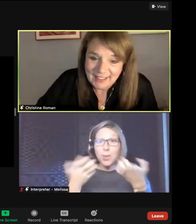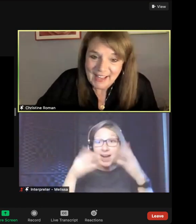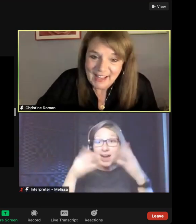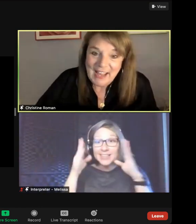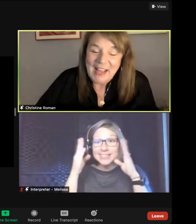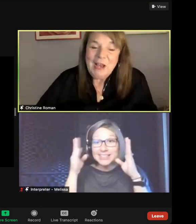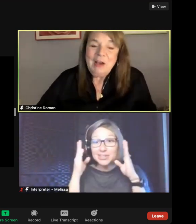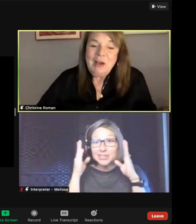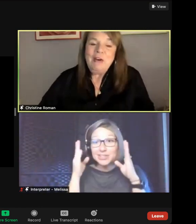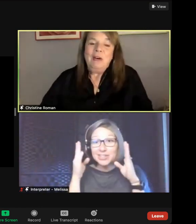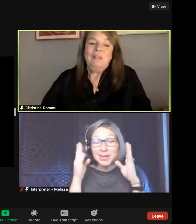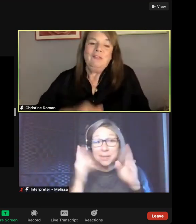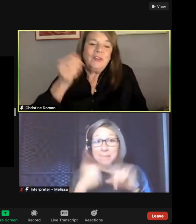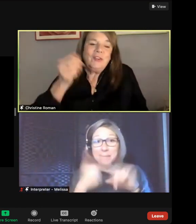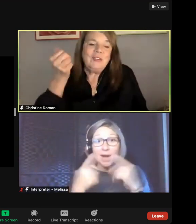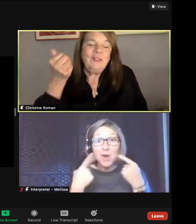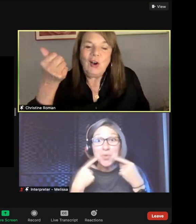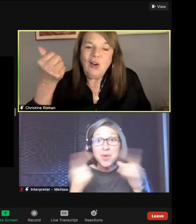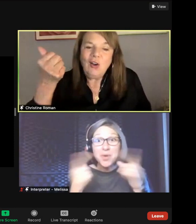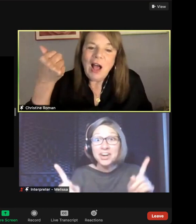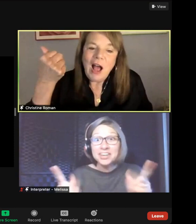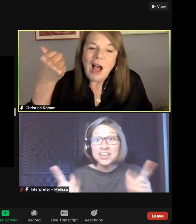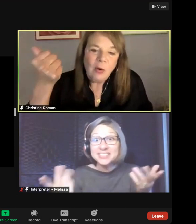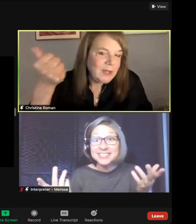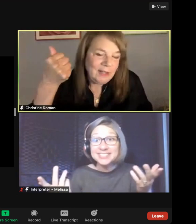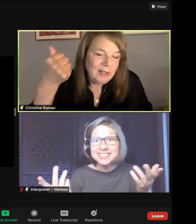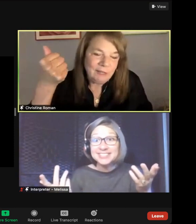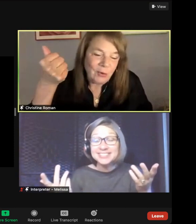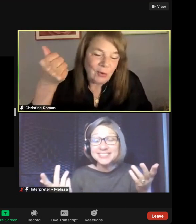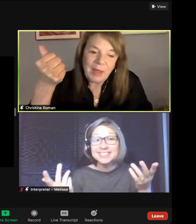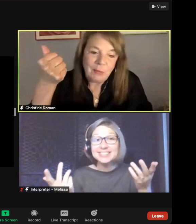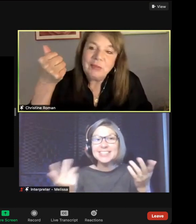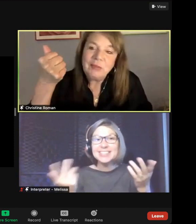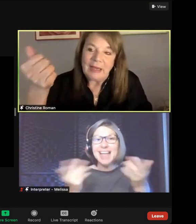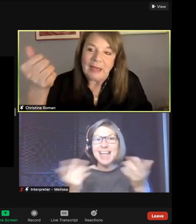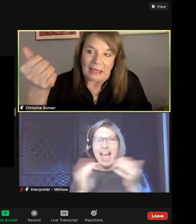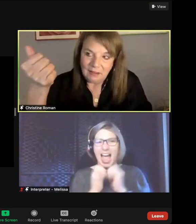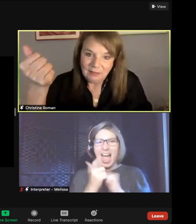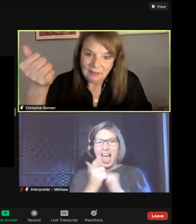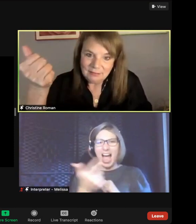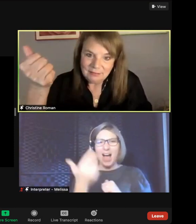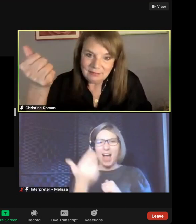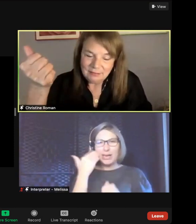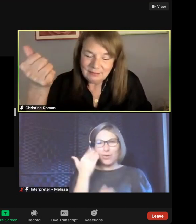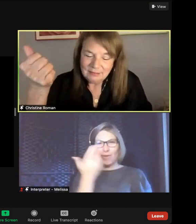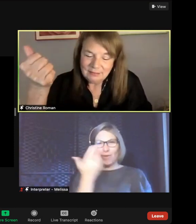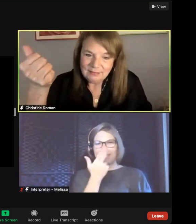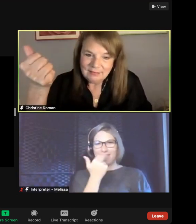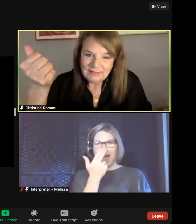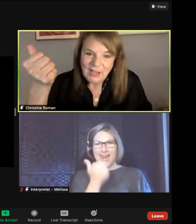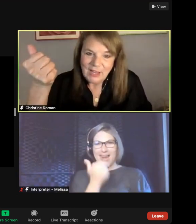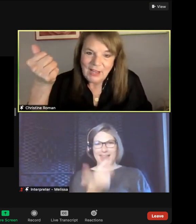worked. First of all, how would he have known that was funny?